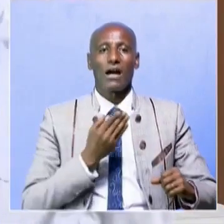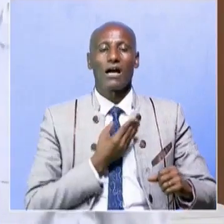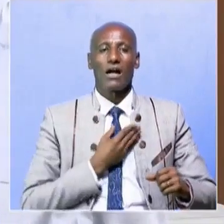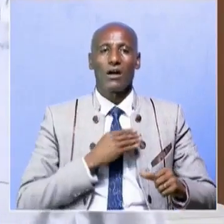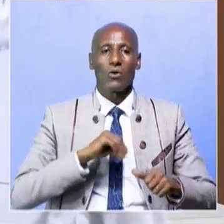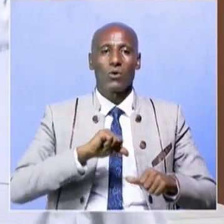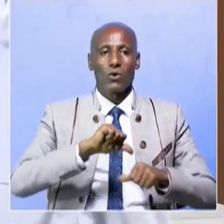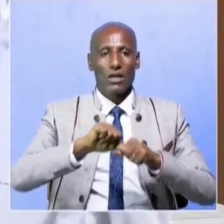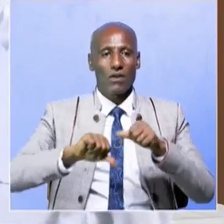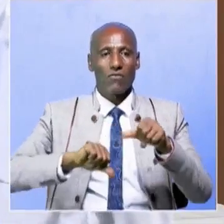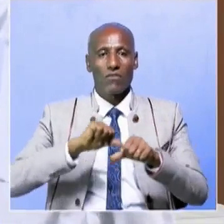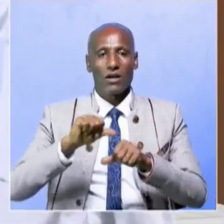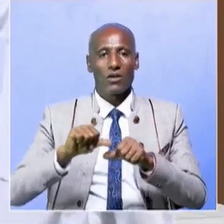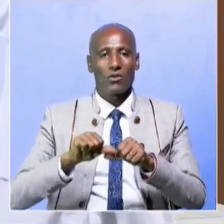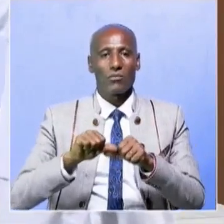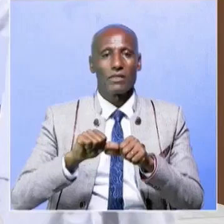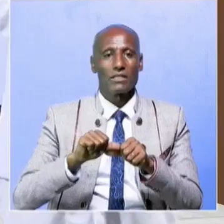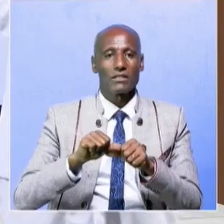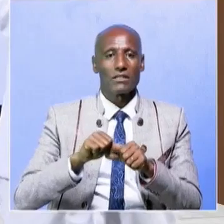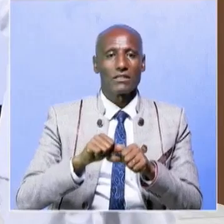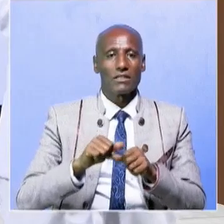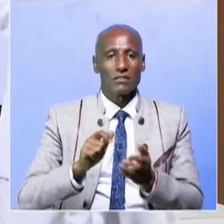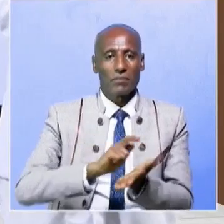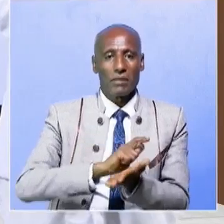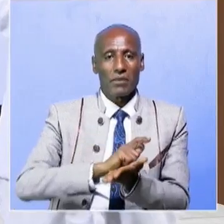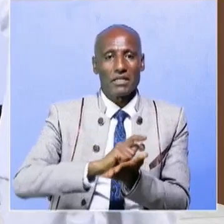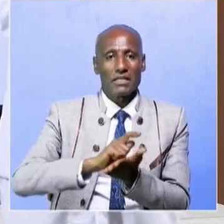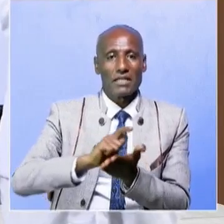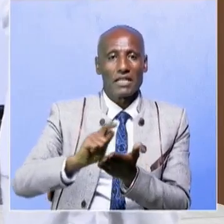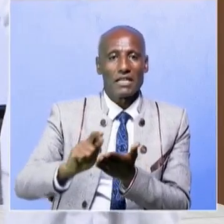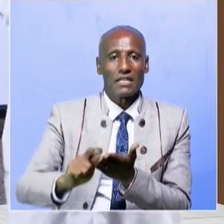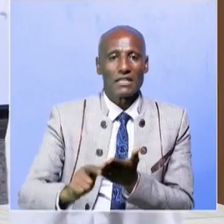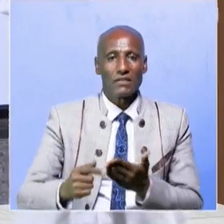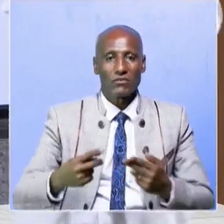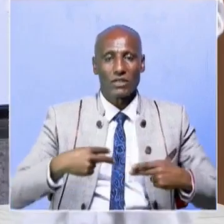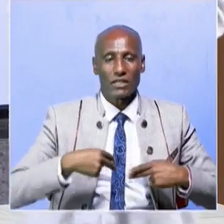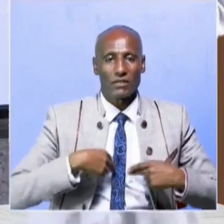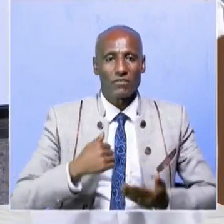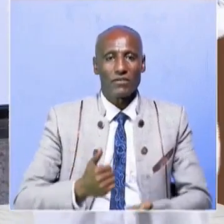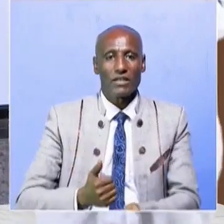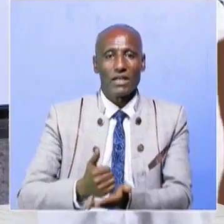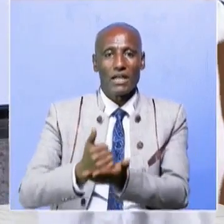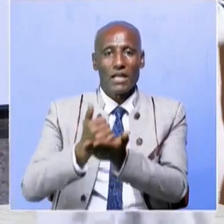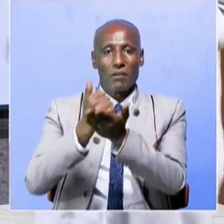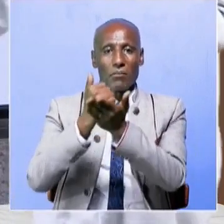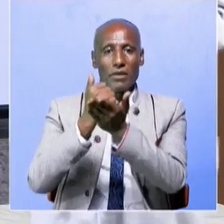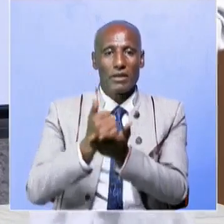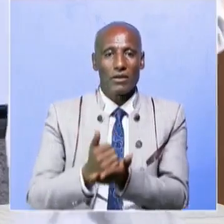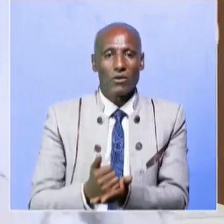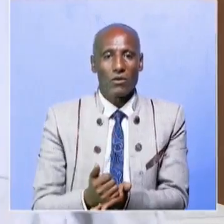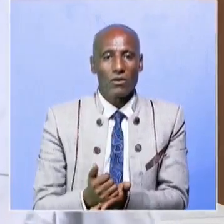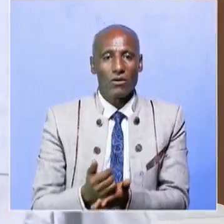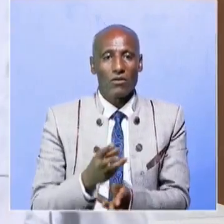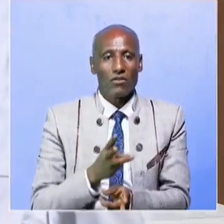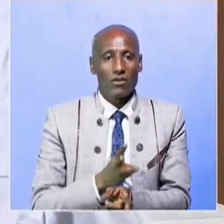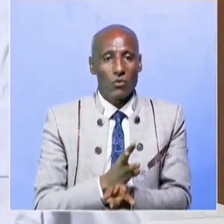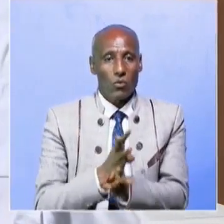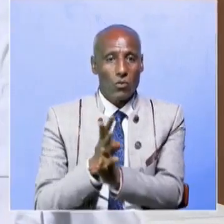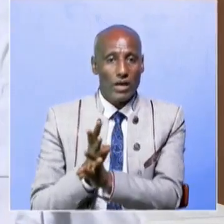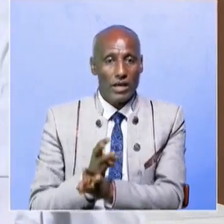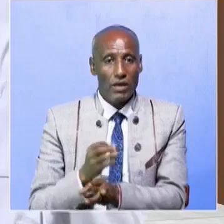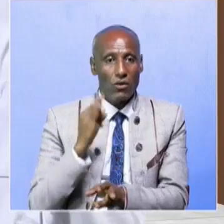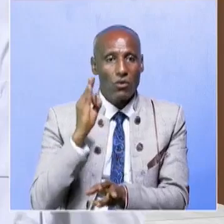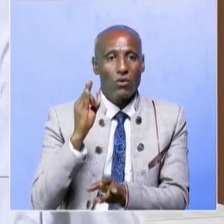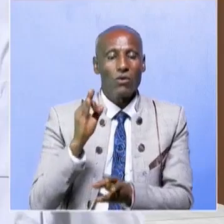a clean and hygienic city, we could have a very healthy way of living. So keep in mind